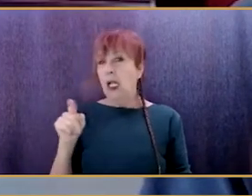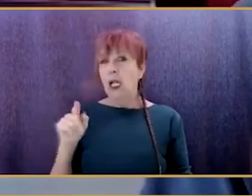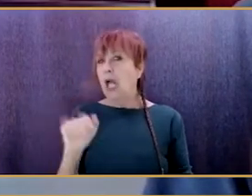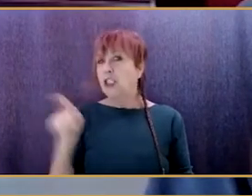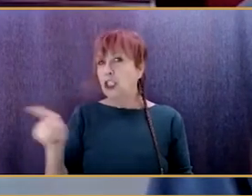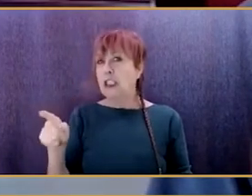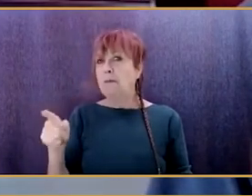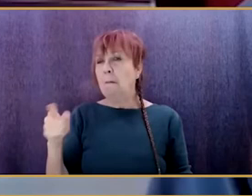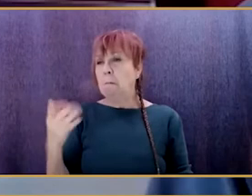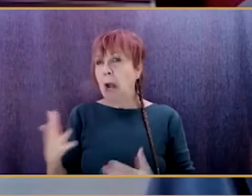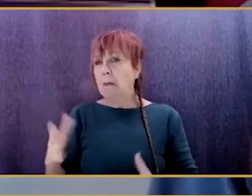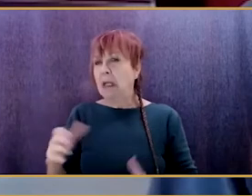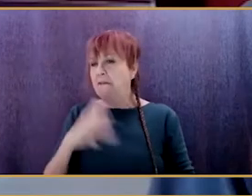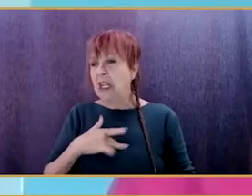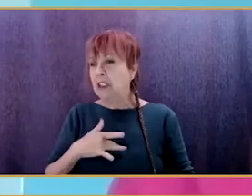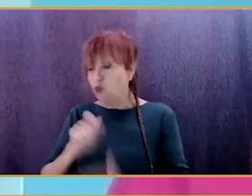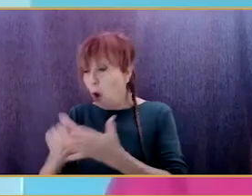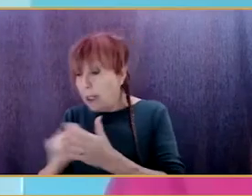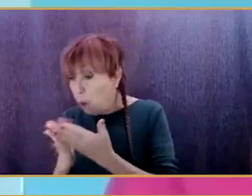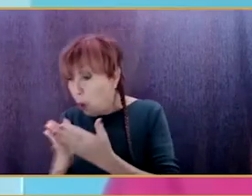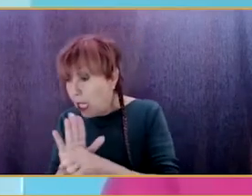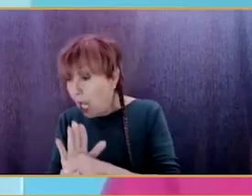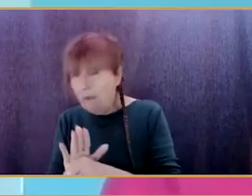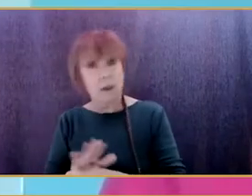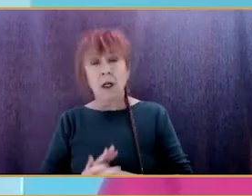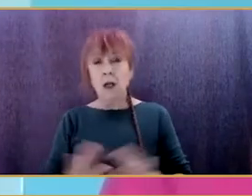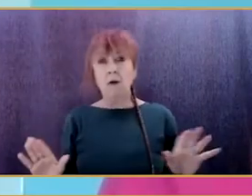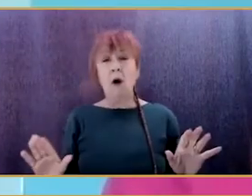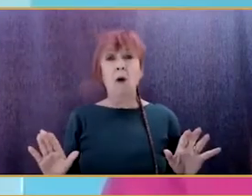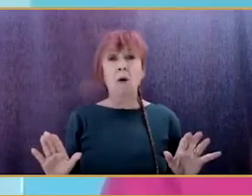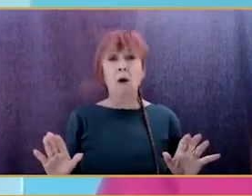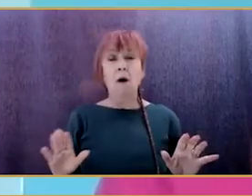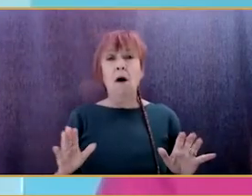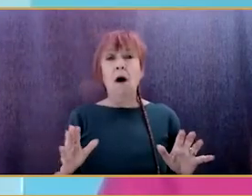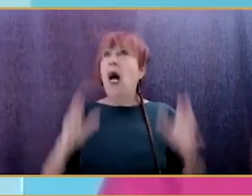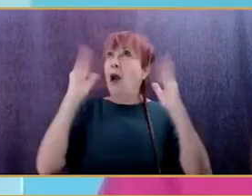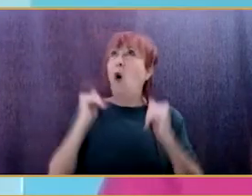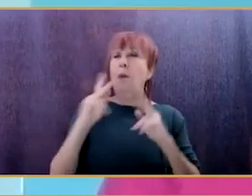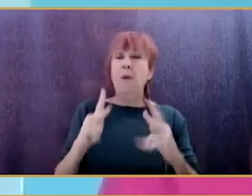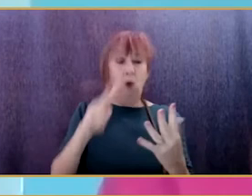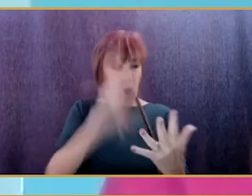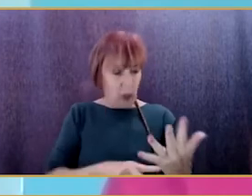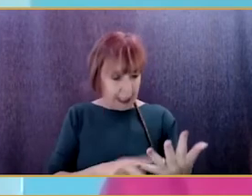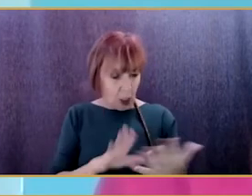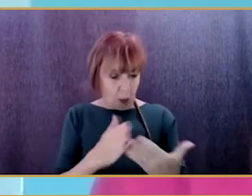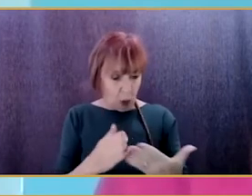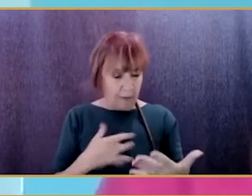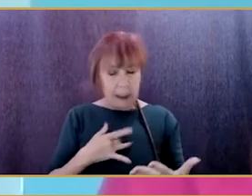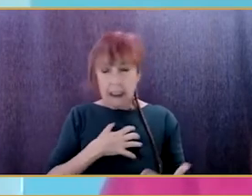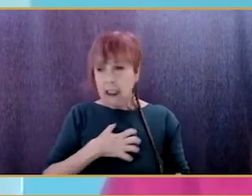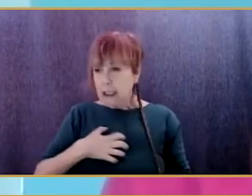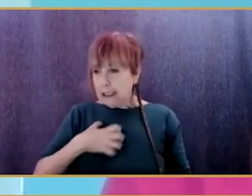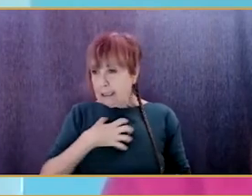feels that writing the book was enough What I'm hoping that people will walk away with is this sense of discomfort and